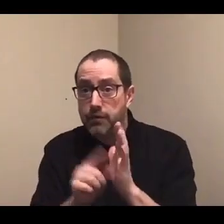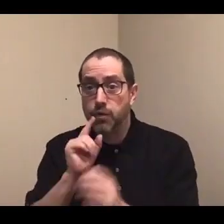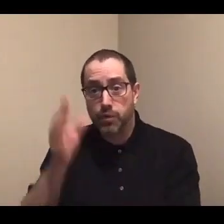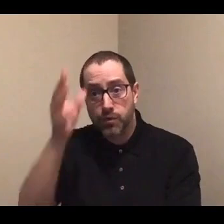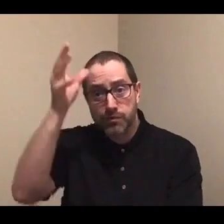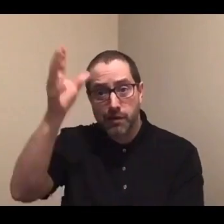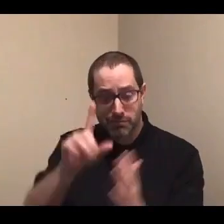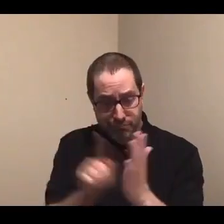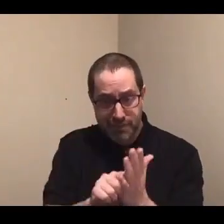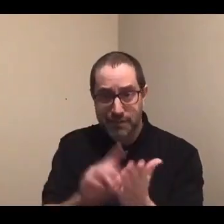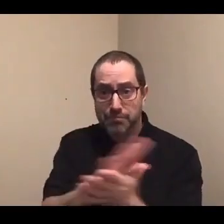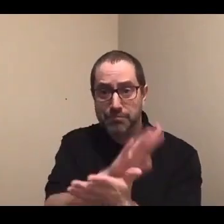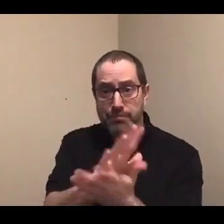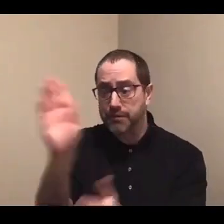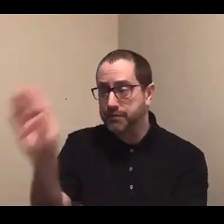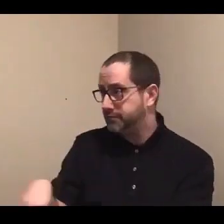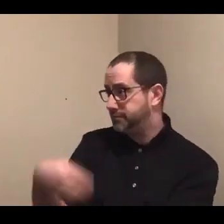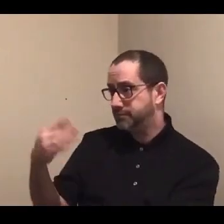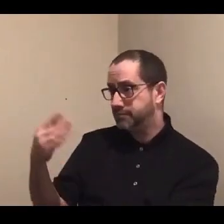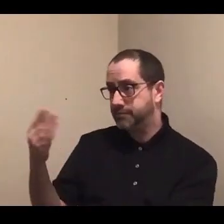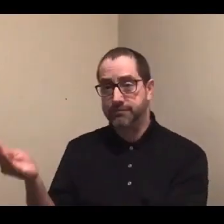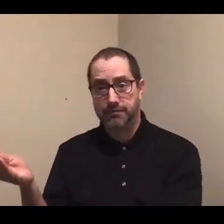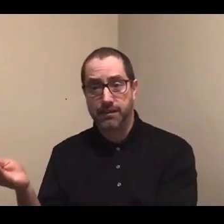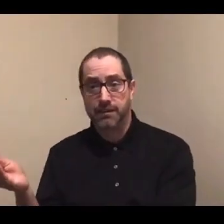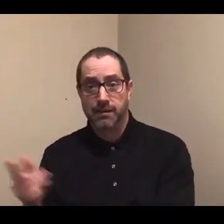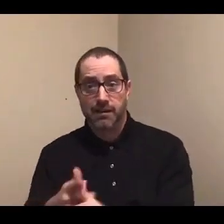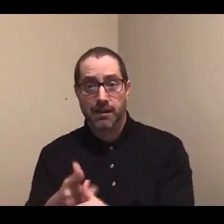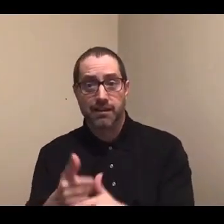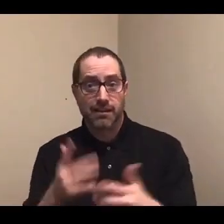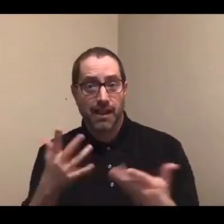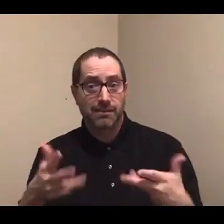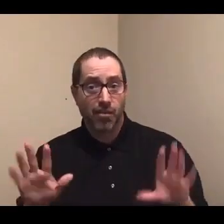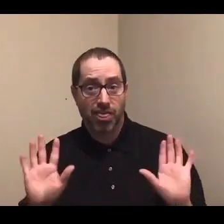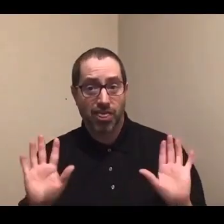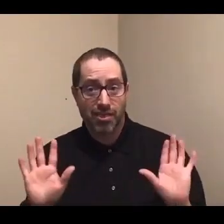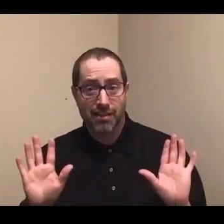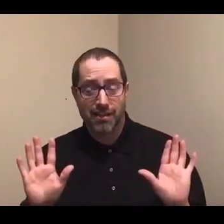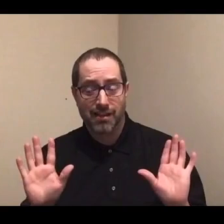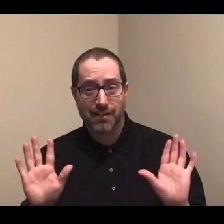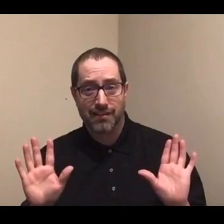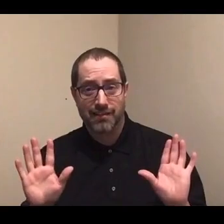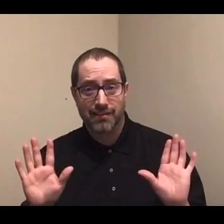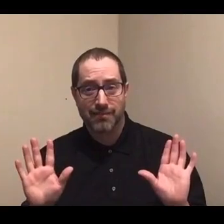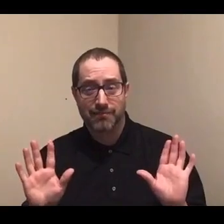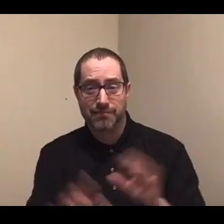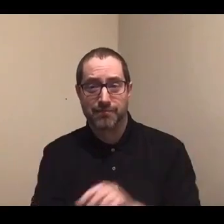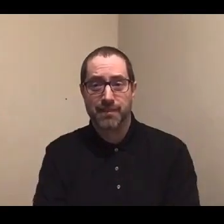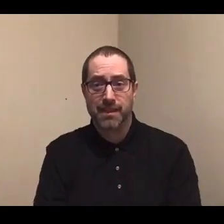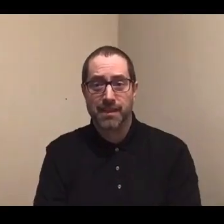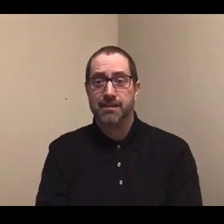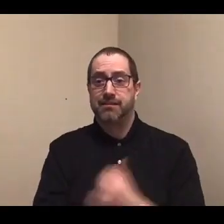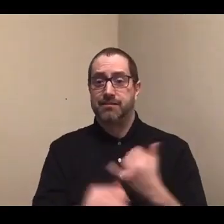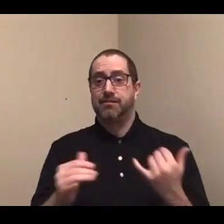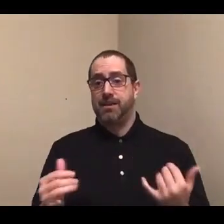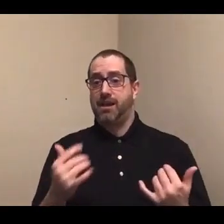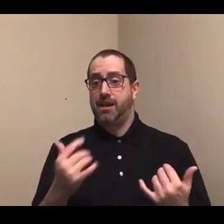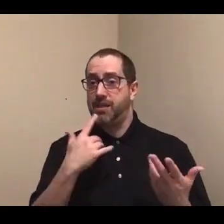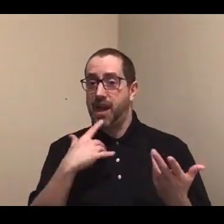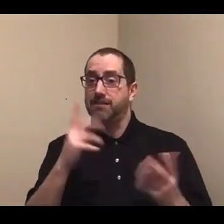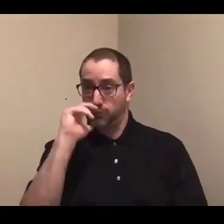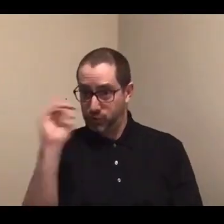appointment information, and that brings you to the end of the journey. So this brings me to the end of the walkthrough